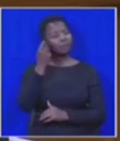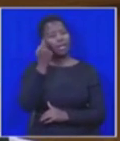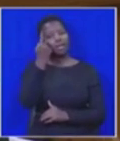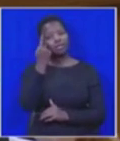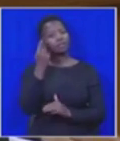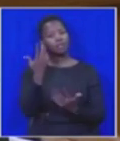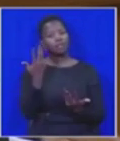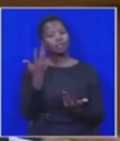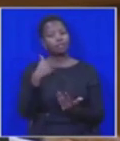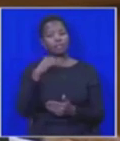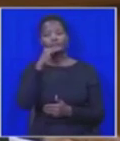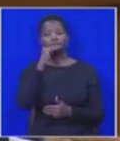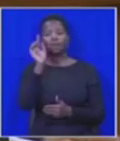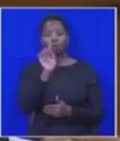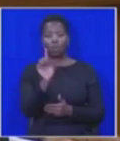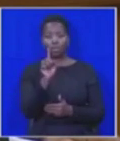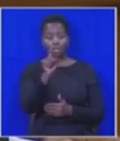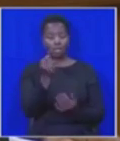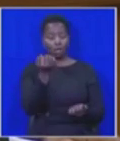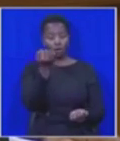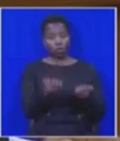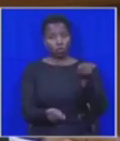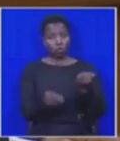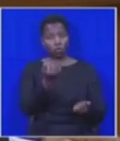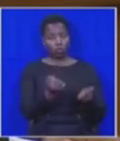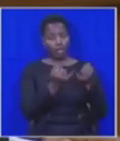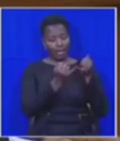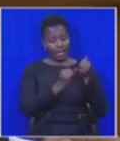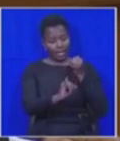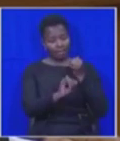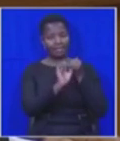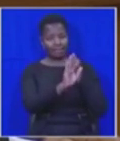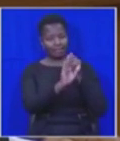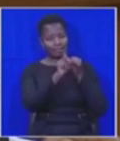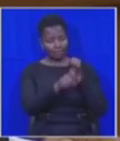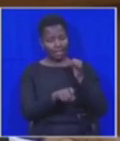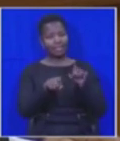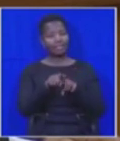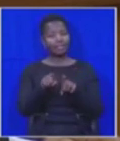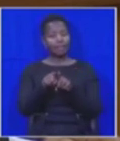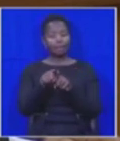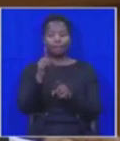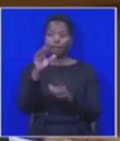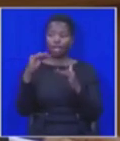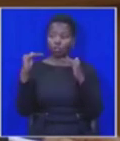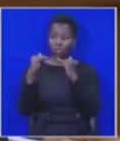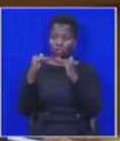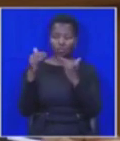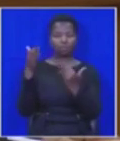context of the judicial independence and also access to justice for all,